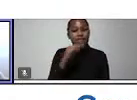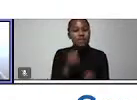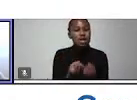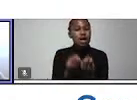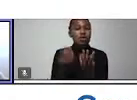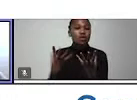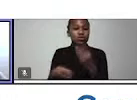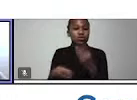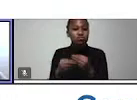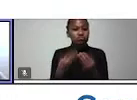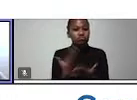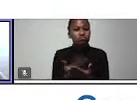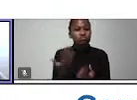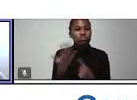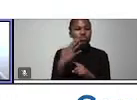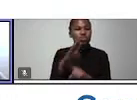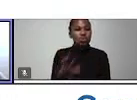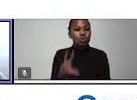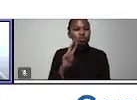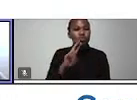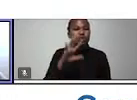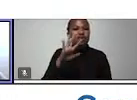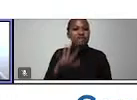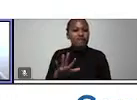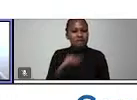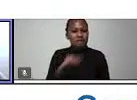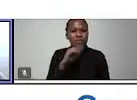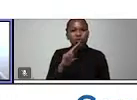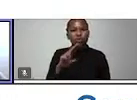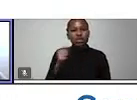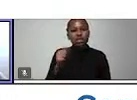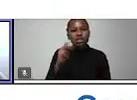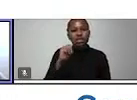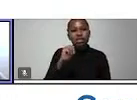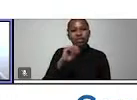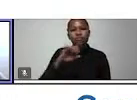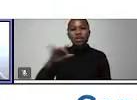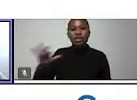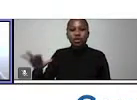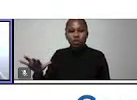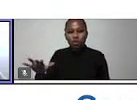the 25 products, that is now 26 million vis-a-vis to